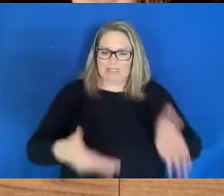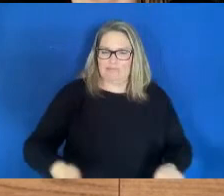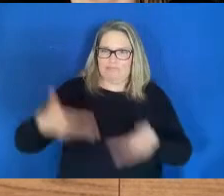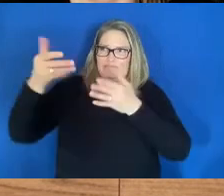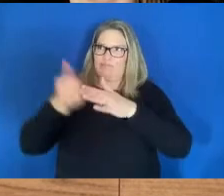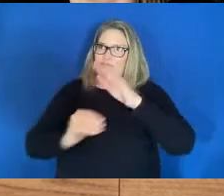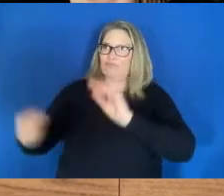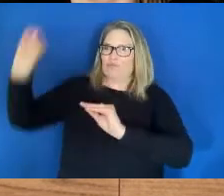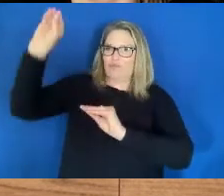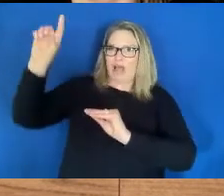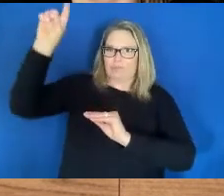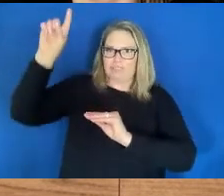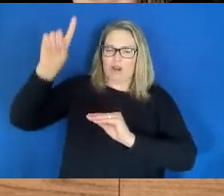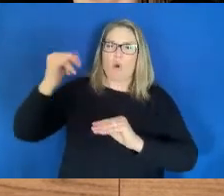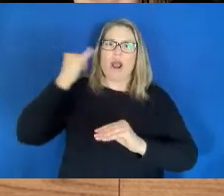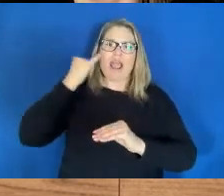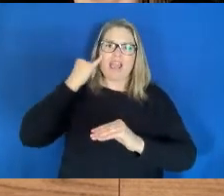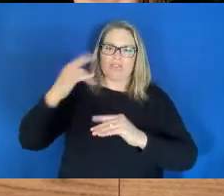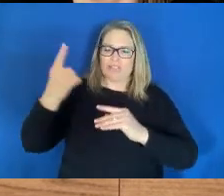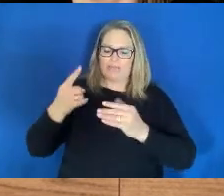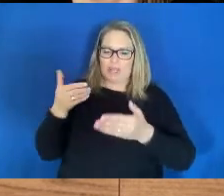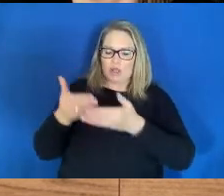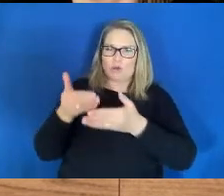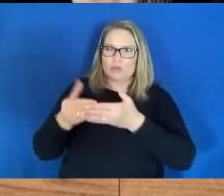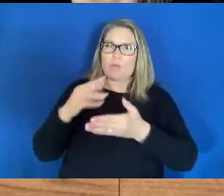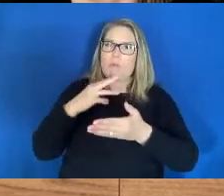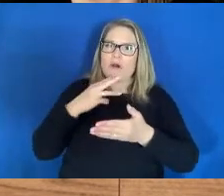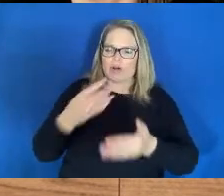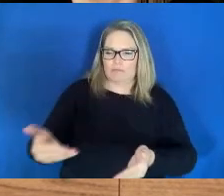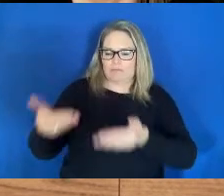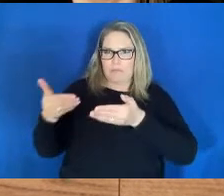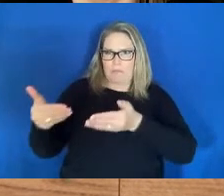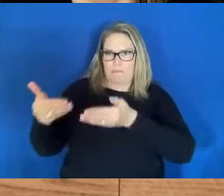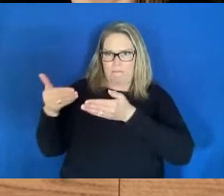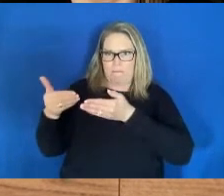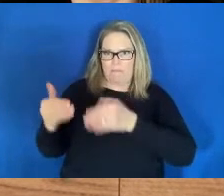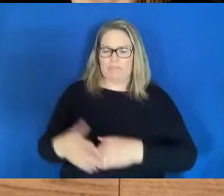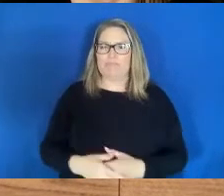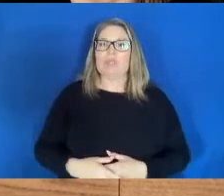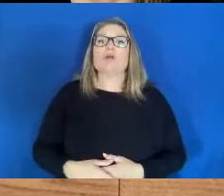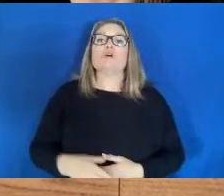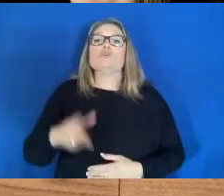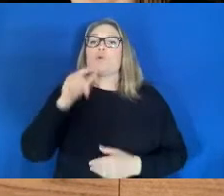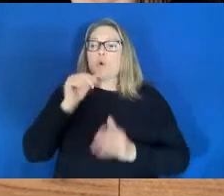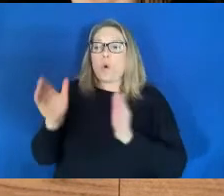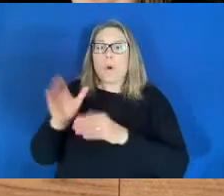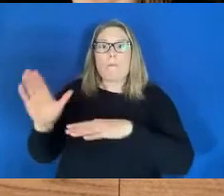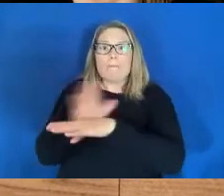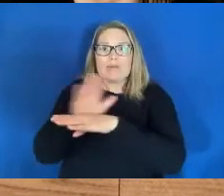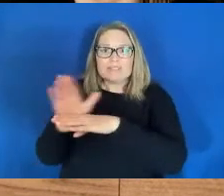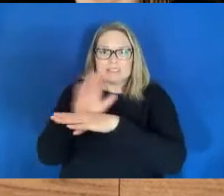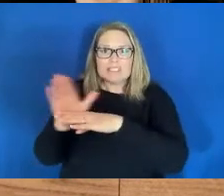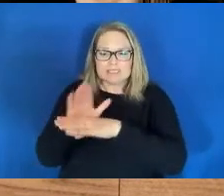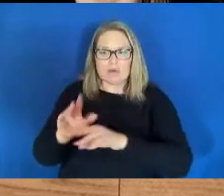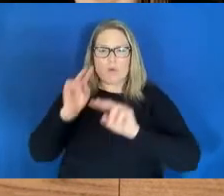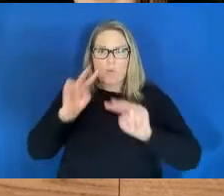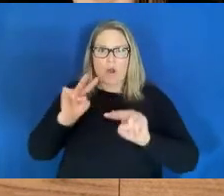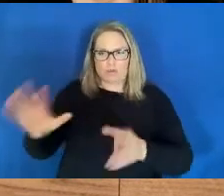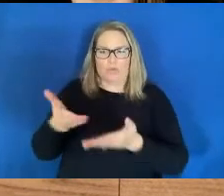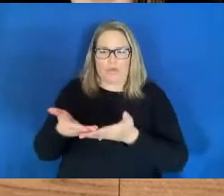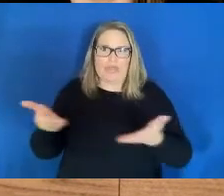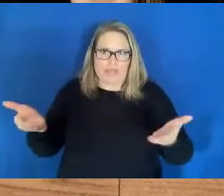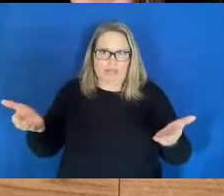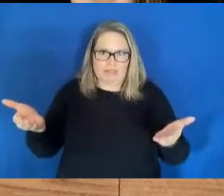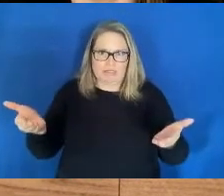structures. Small business owners should take stock of their inventory as well. Please keep in mind that